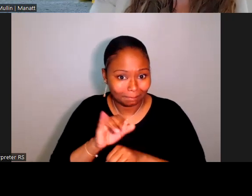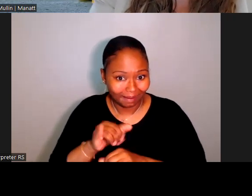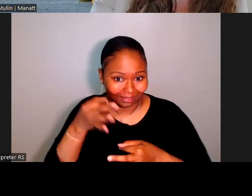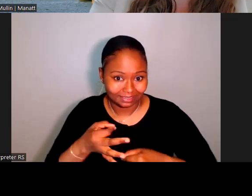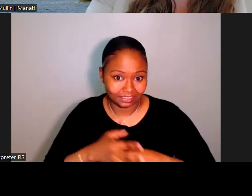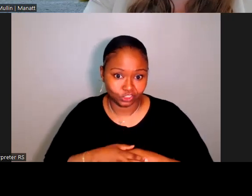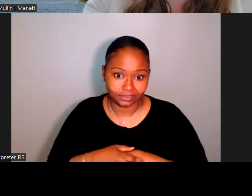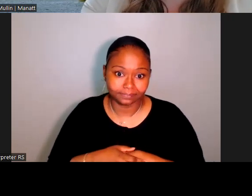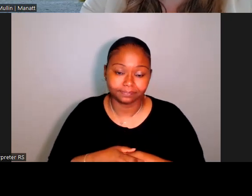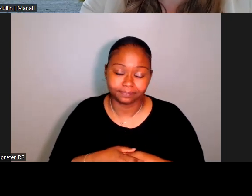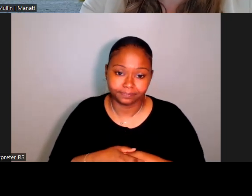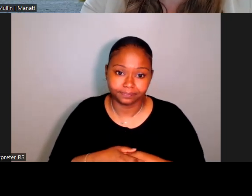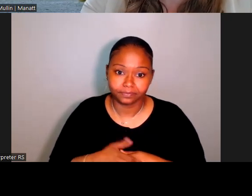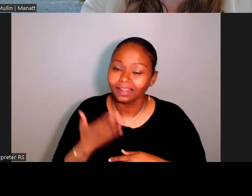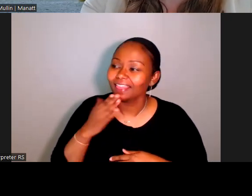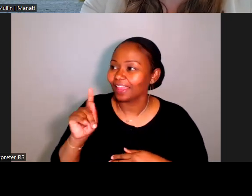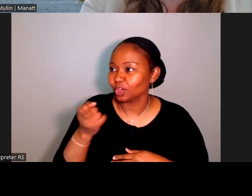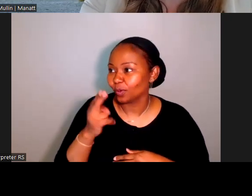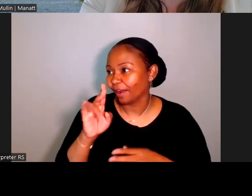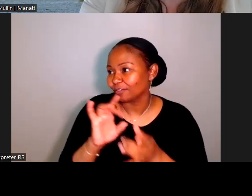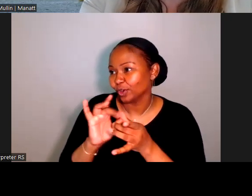Thank you, Karen, for your comments.